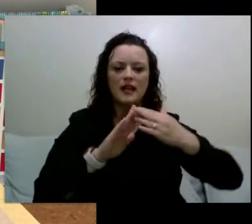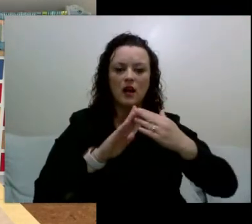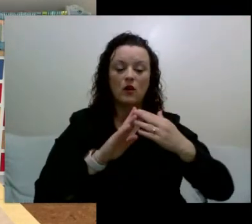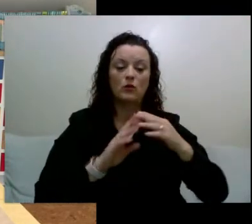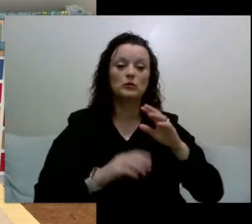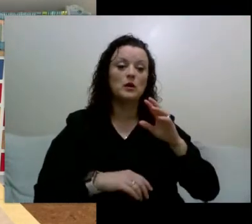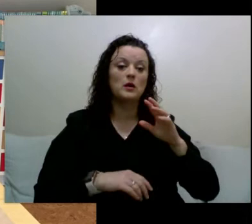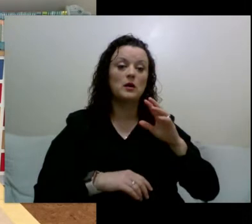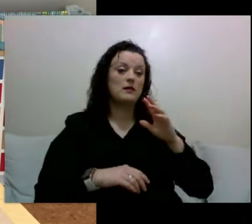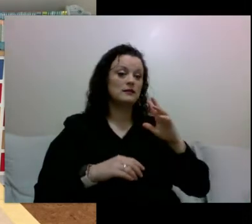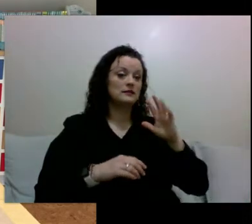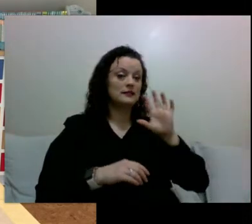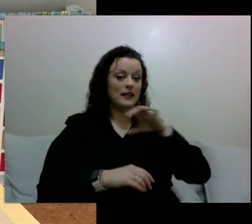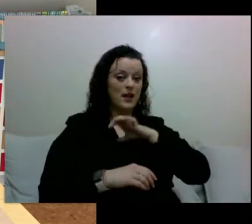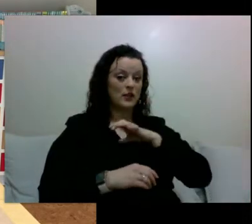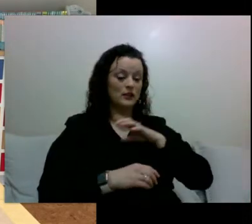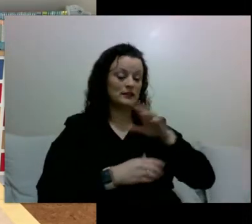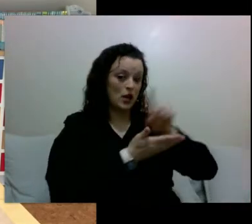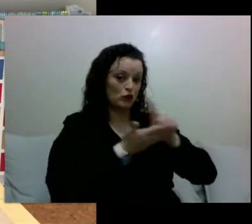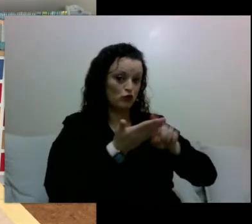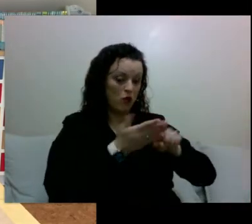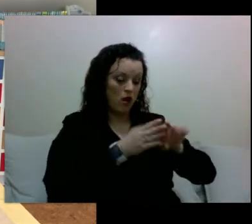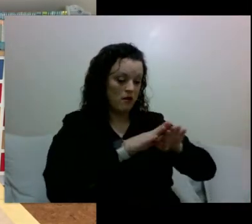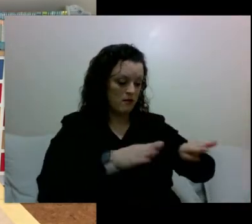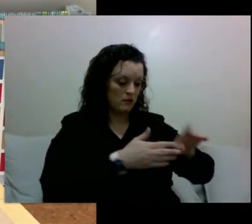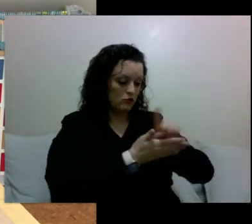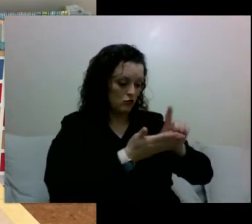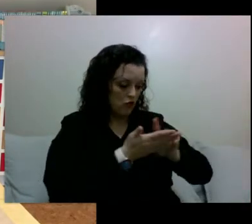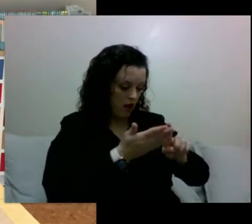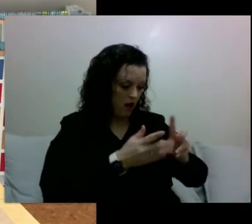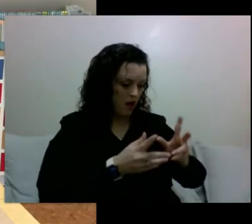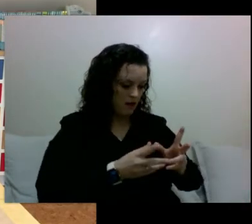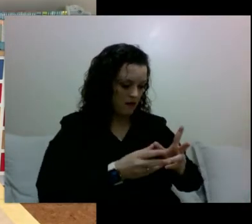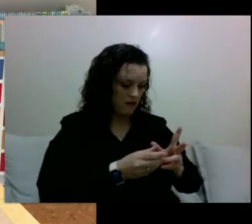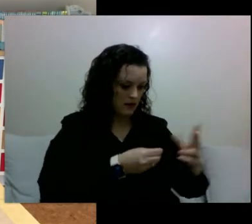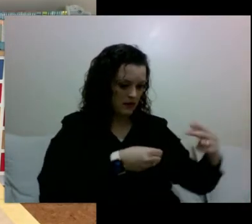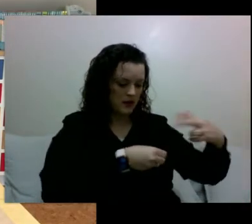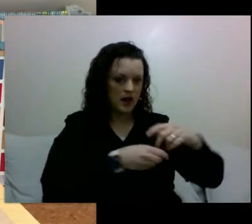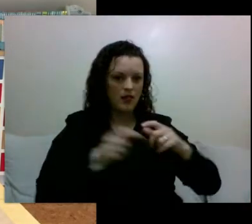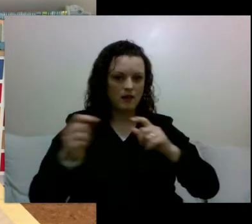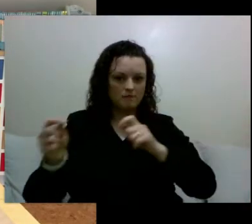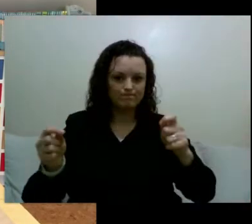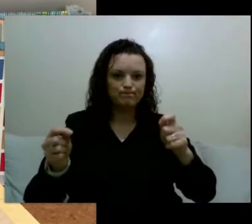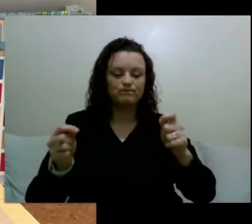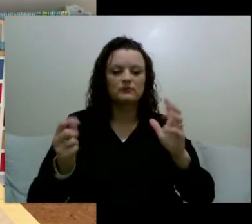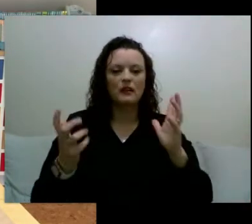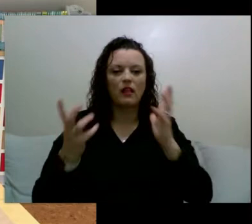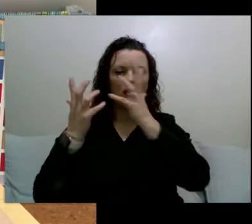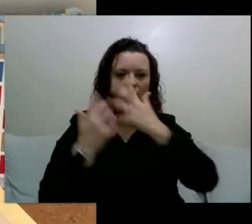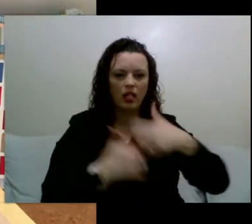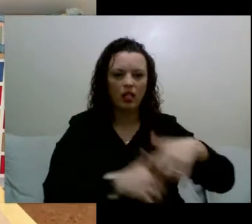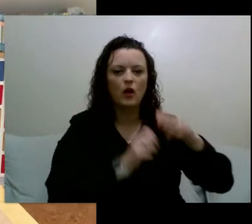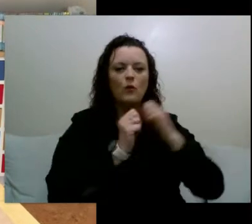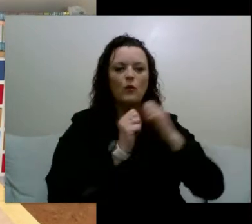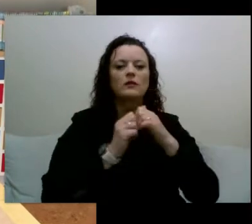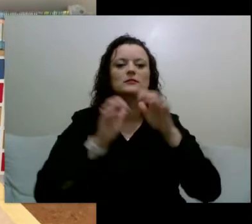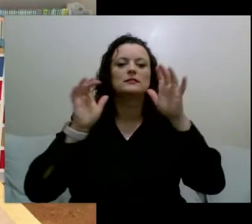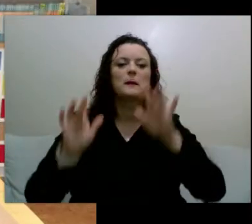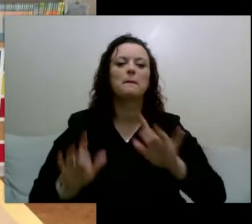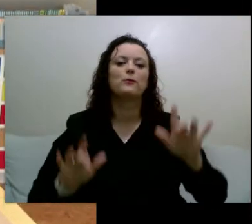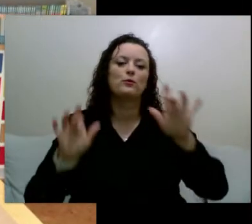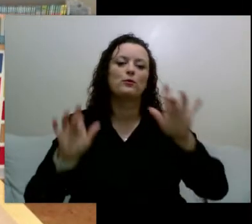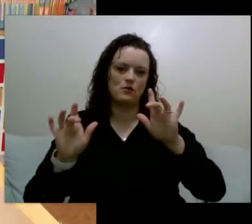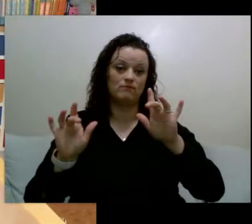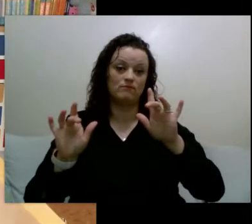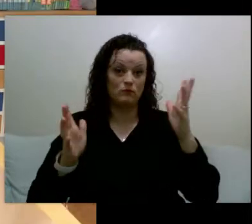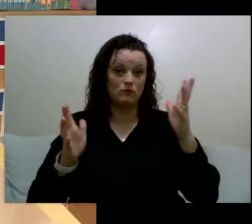right? And then I put them together with a computer. So, want to come see? Let's go take a look at